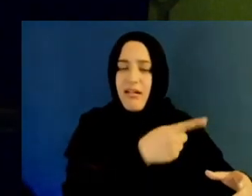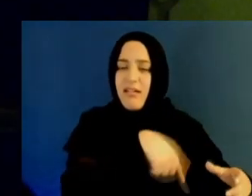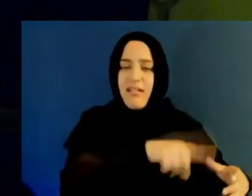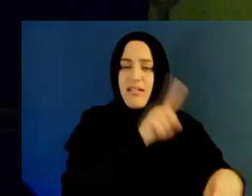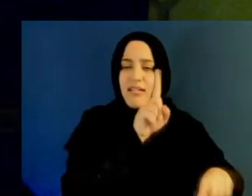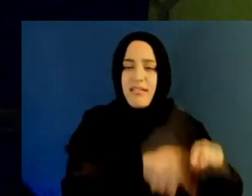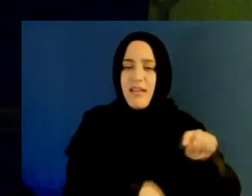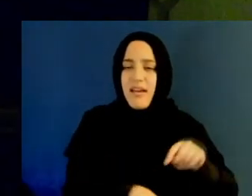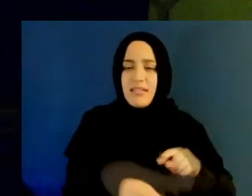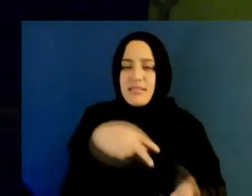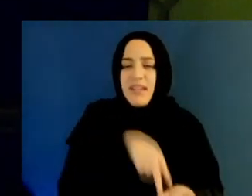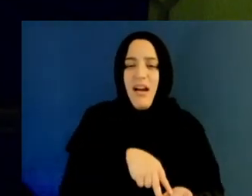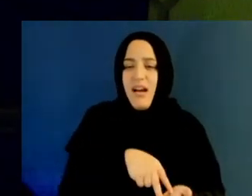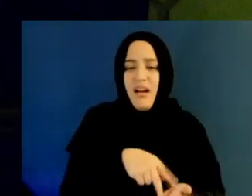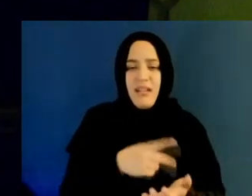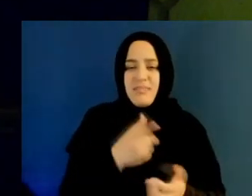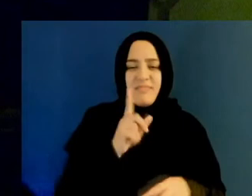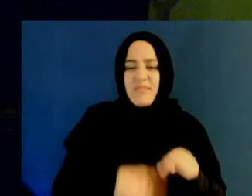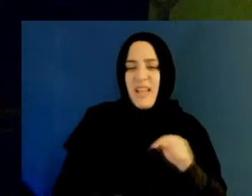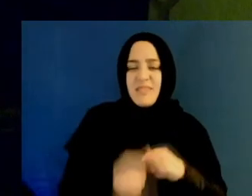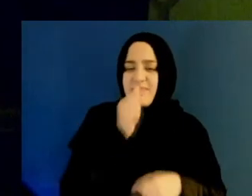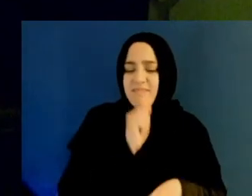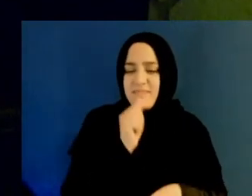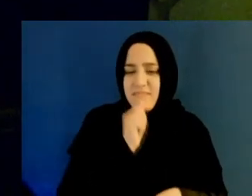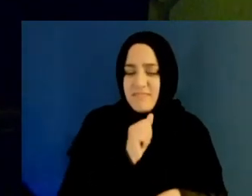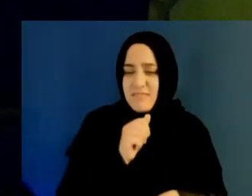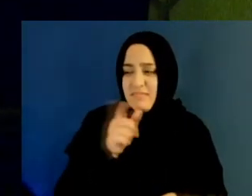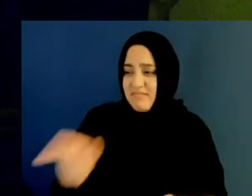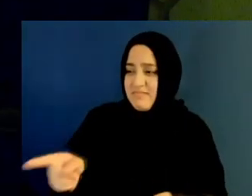Zainul Abideen in Medina anymore.